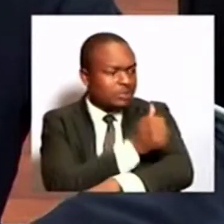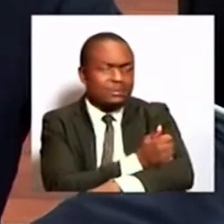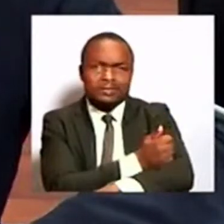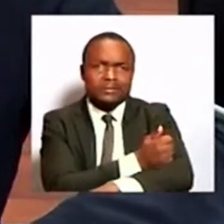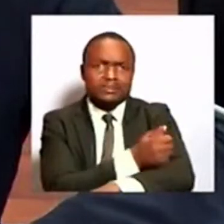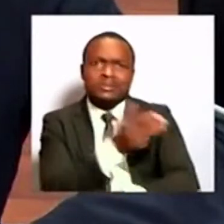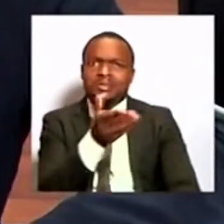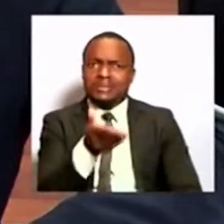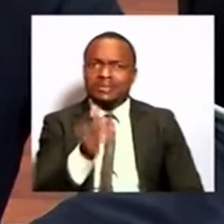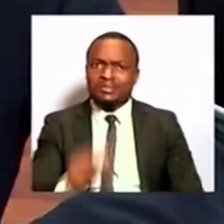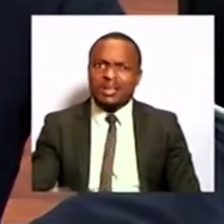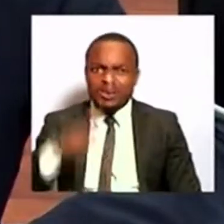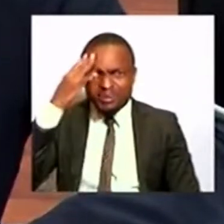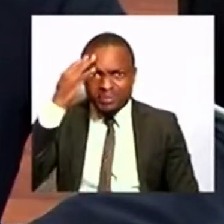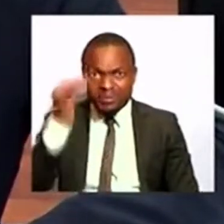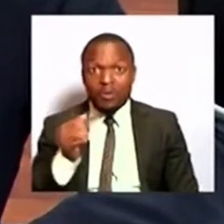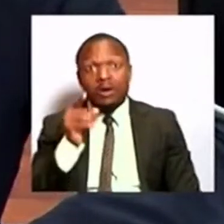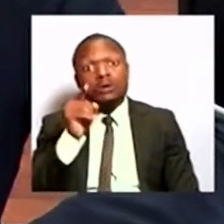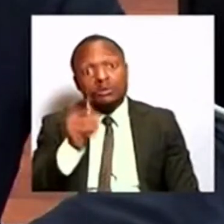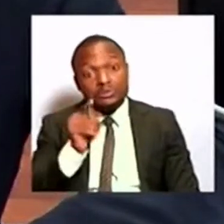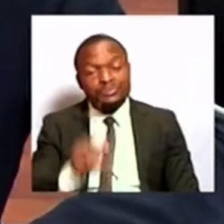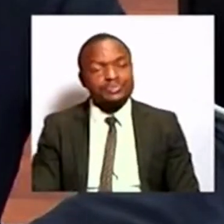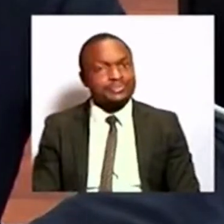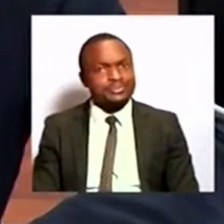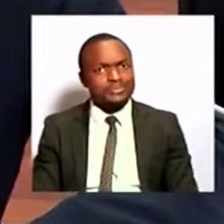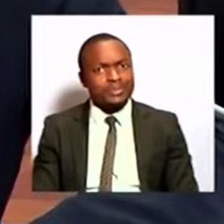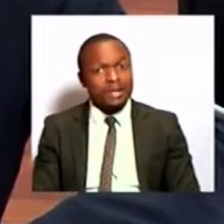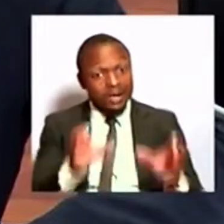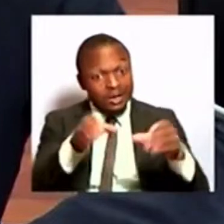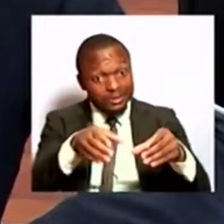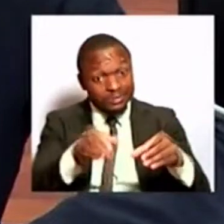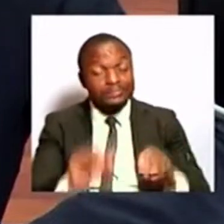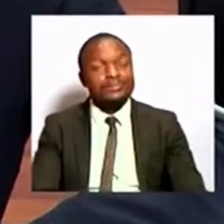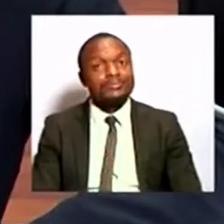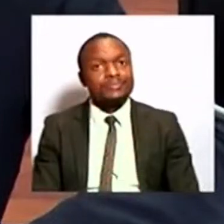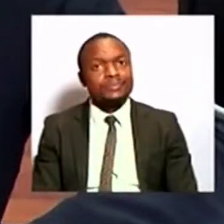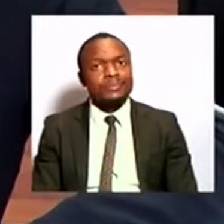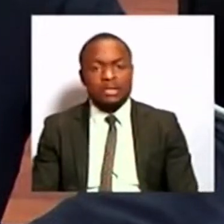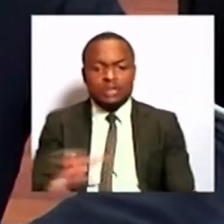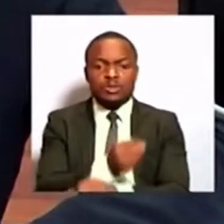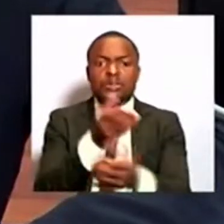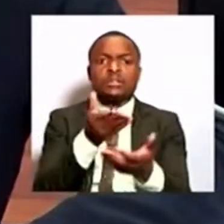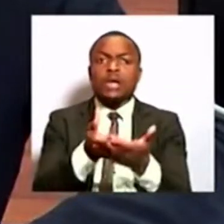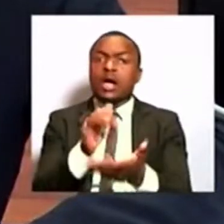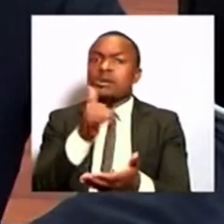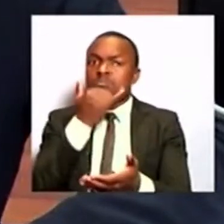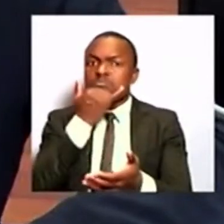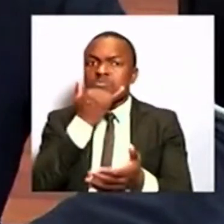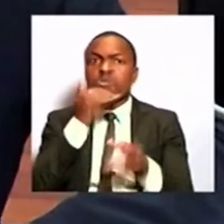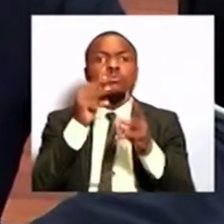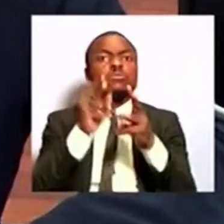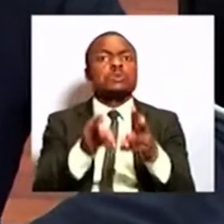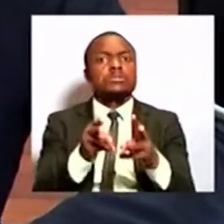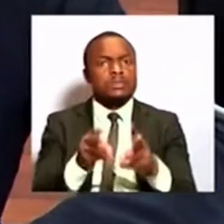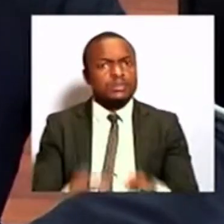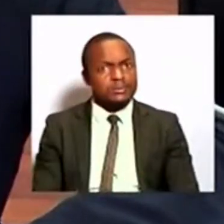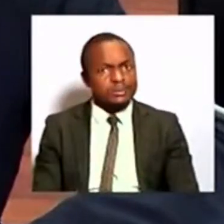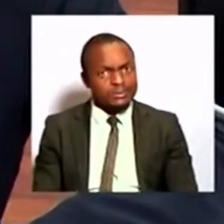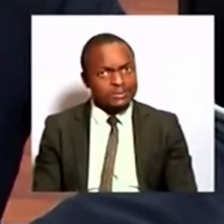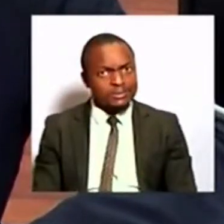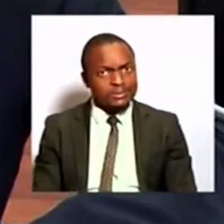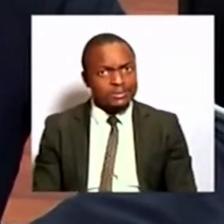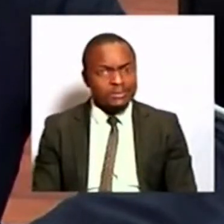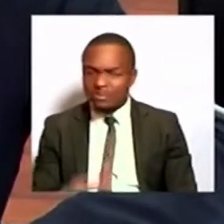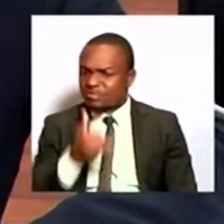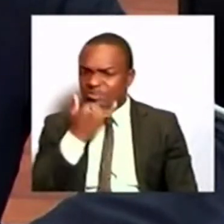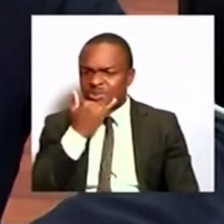matter. Why should you as a council take this illegal route, or a route